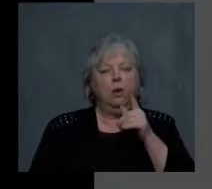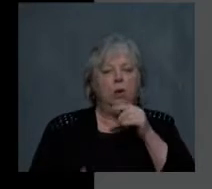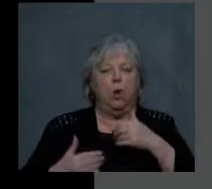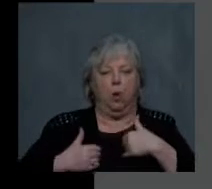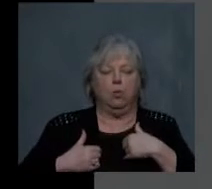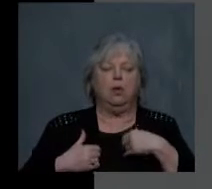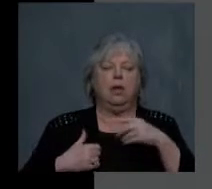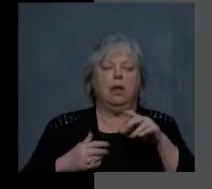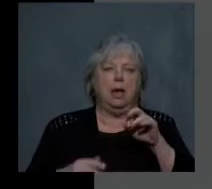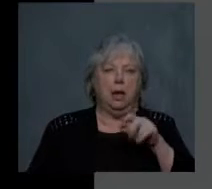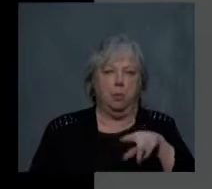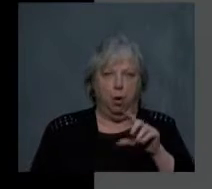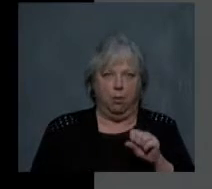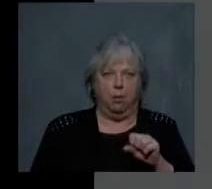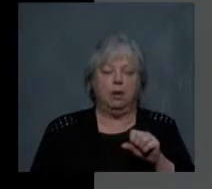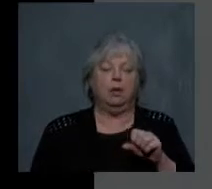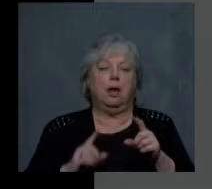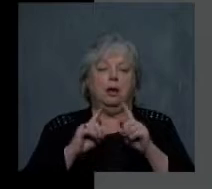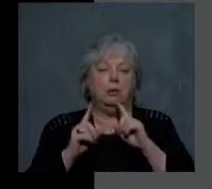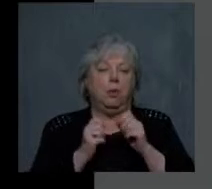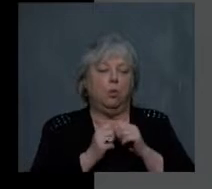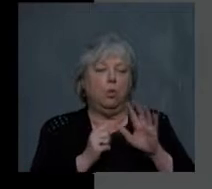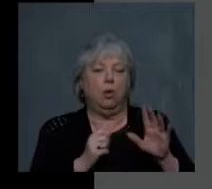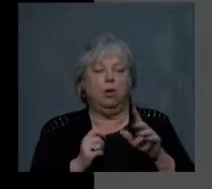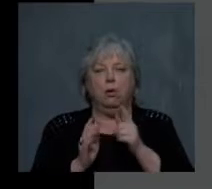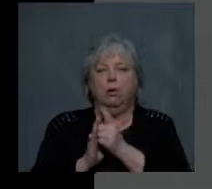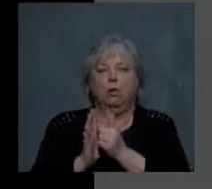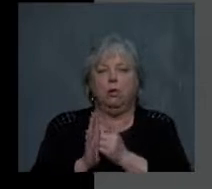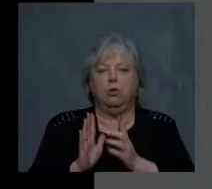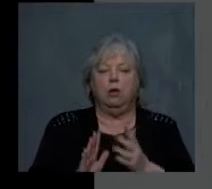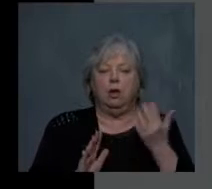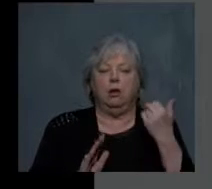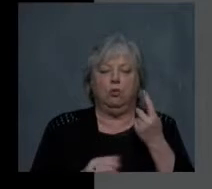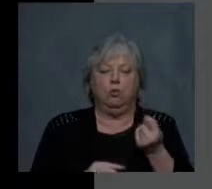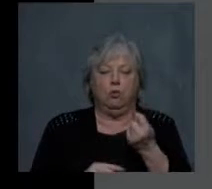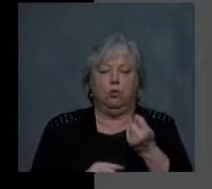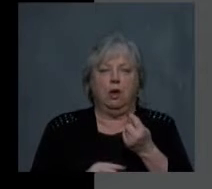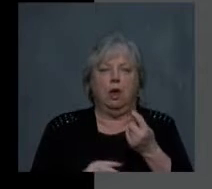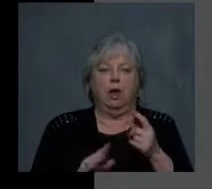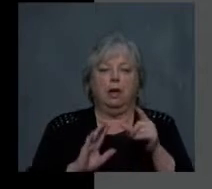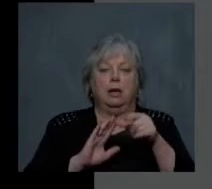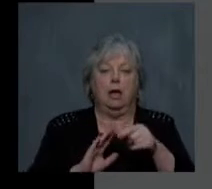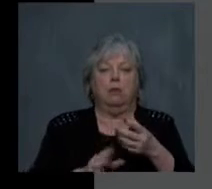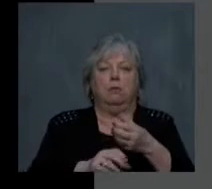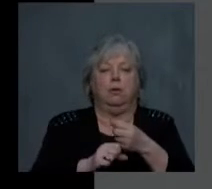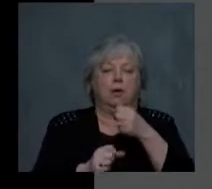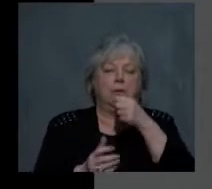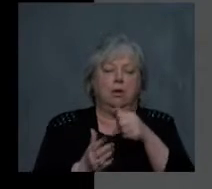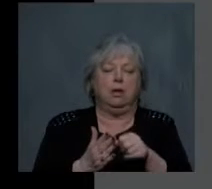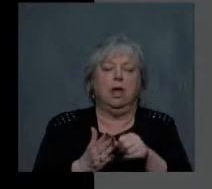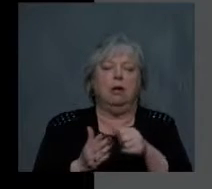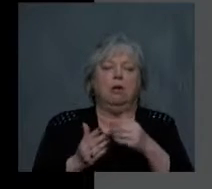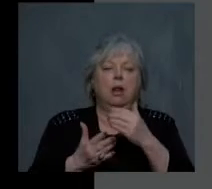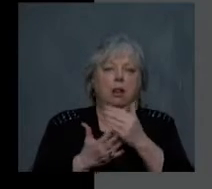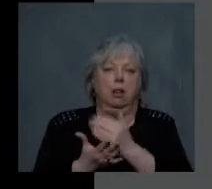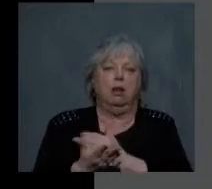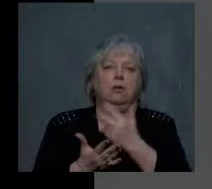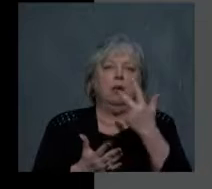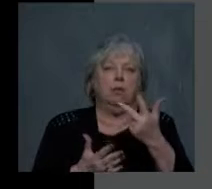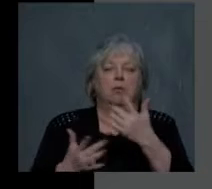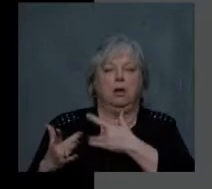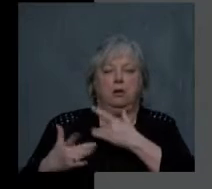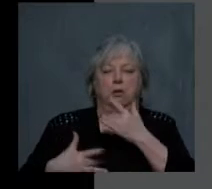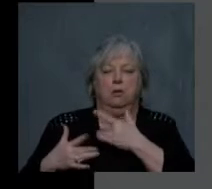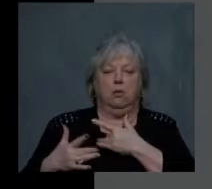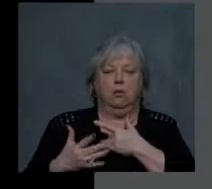with Mr. Brad Walker, her attorney, on Tuesday, and received an email from him later that day listing 3 concerns. I took